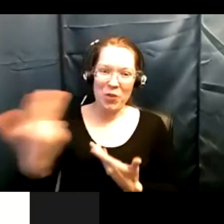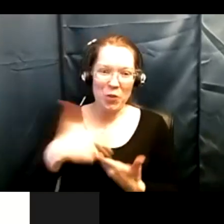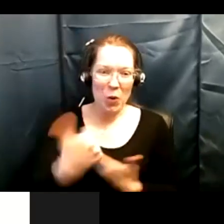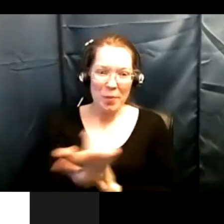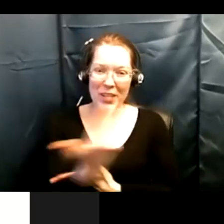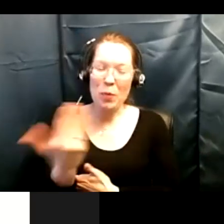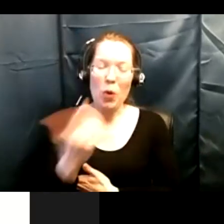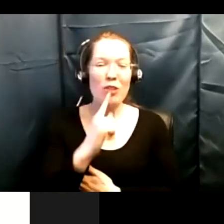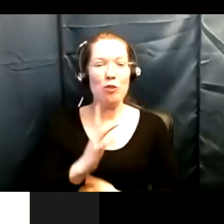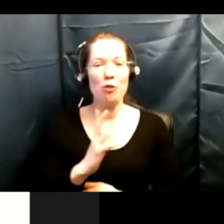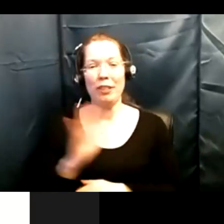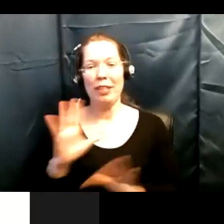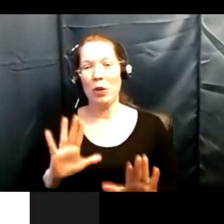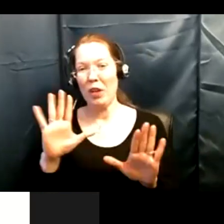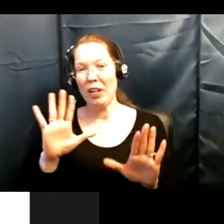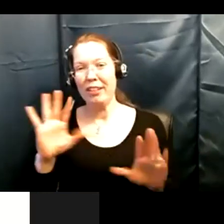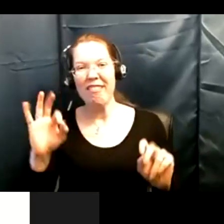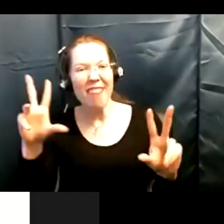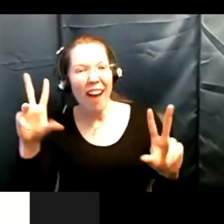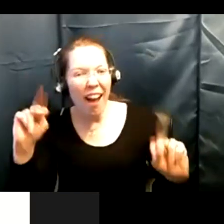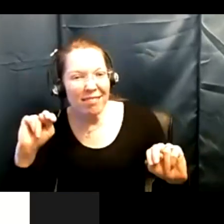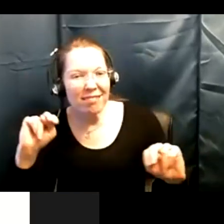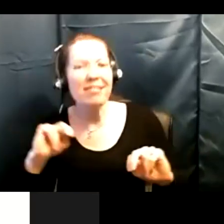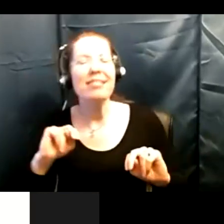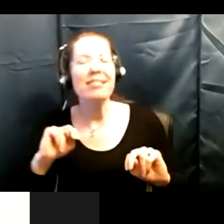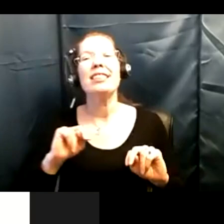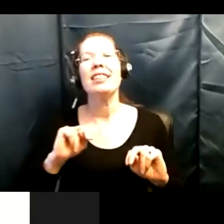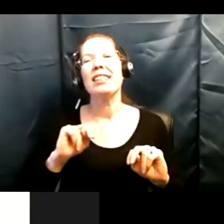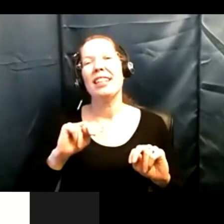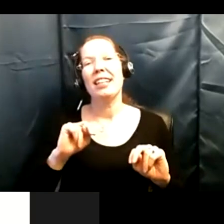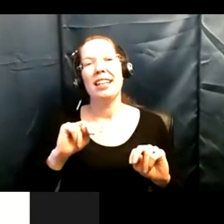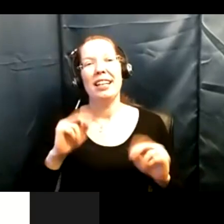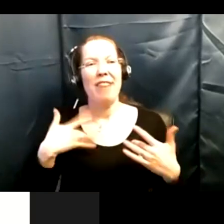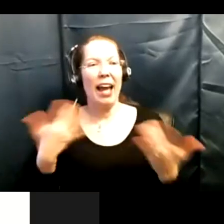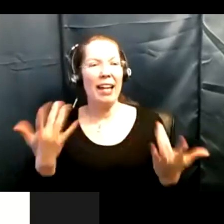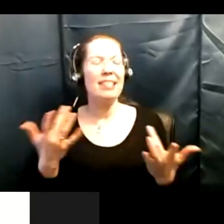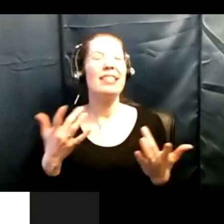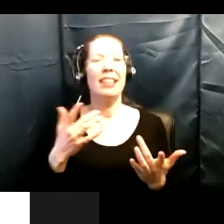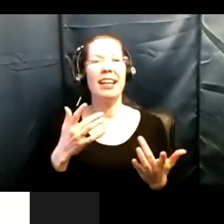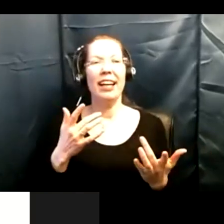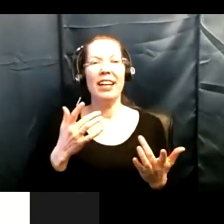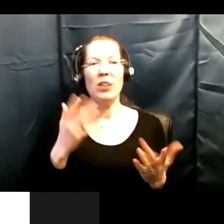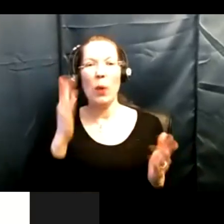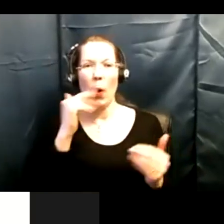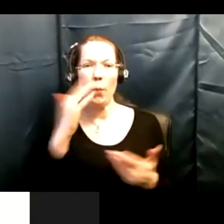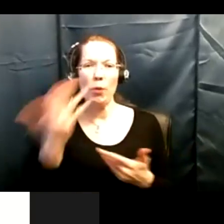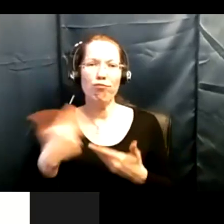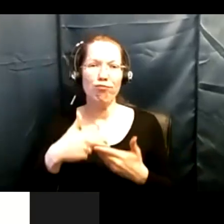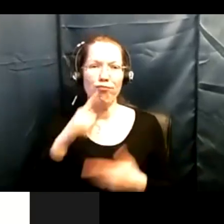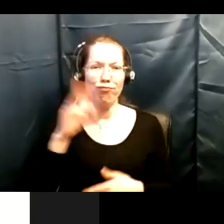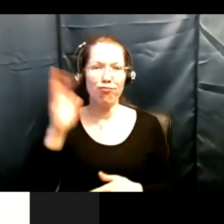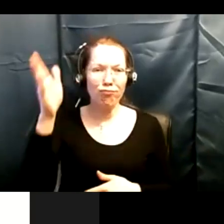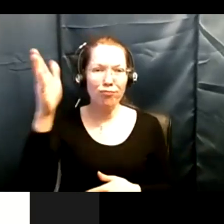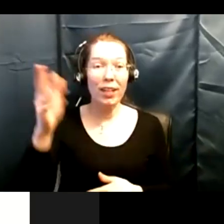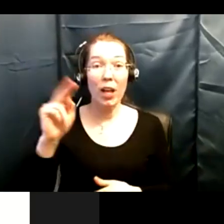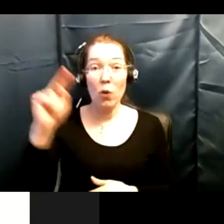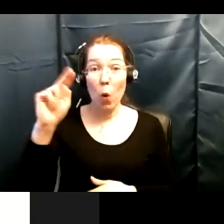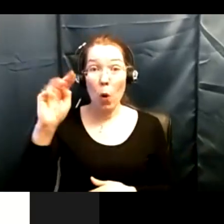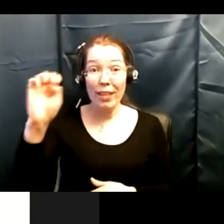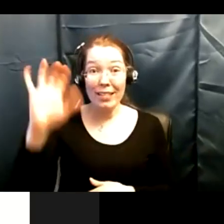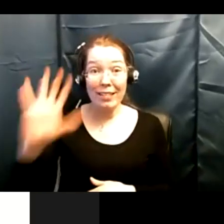has been a great fun, and we really hope you'll join us for some of these other events. If you're in Northeast